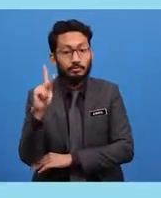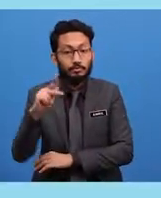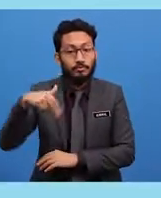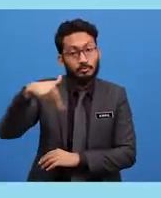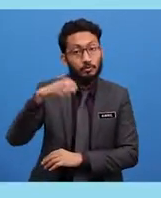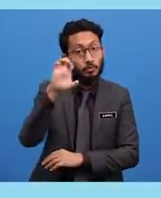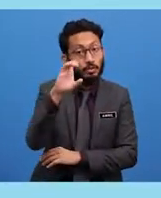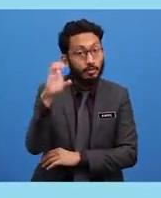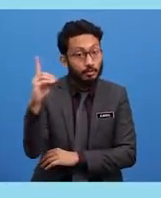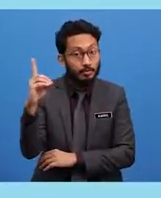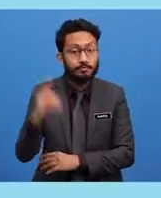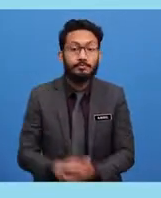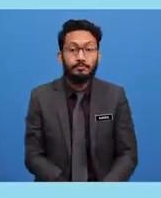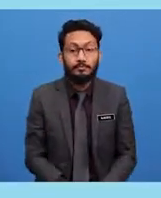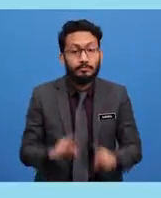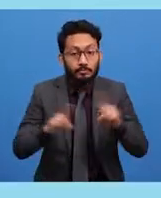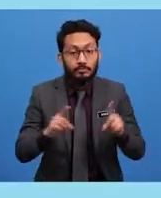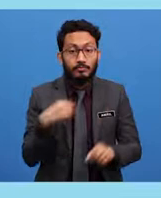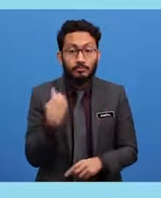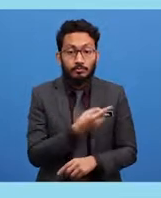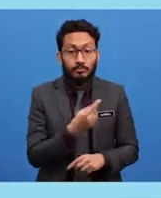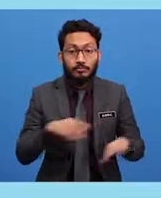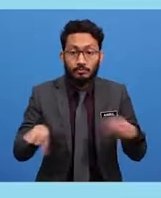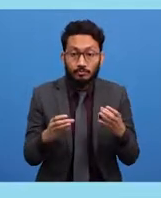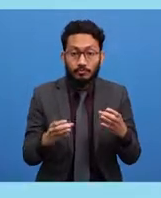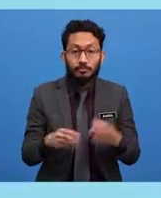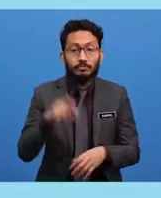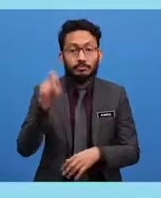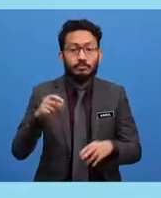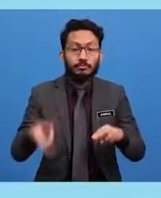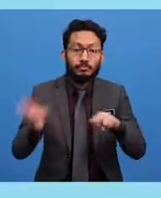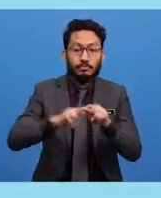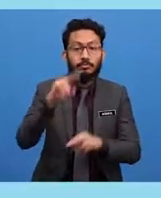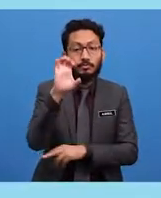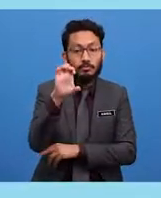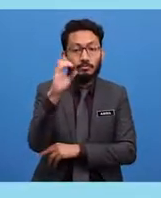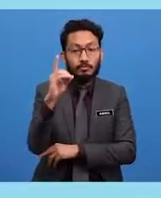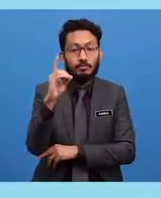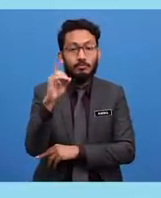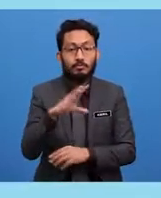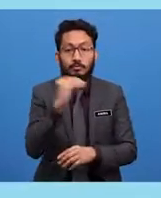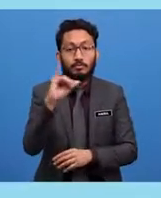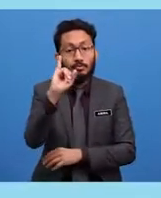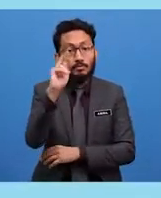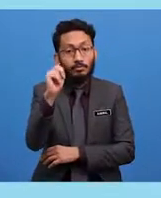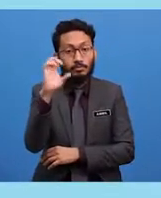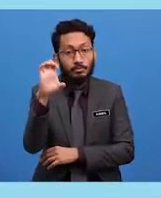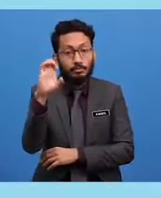But when do we need to add D, ED, and IED?